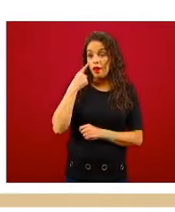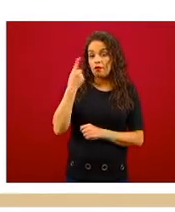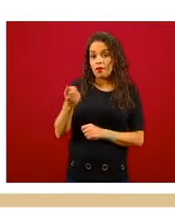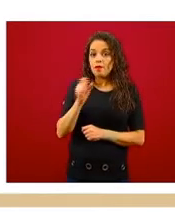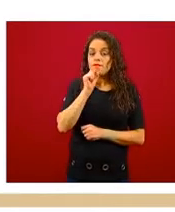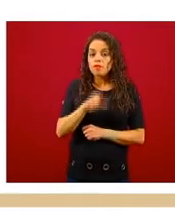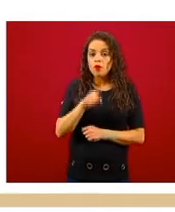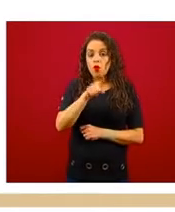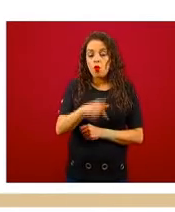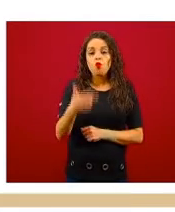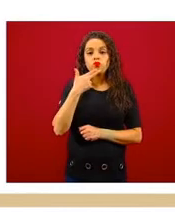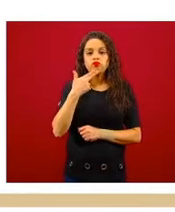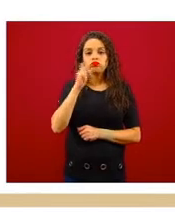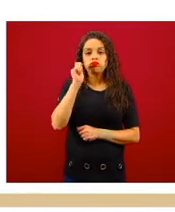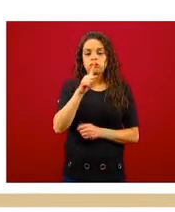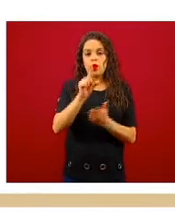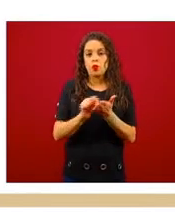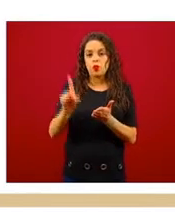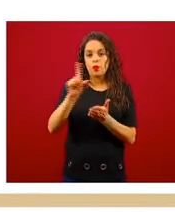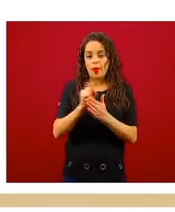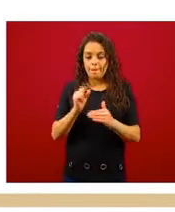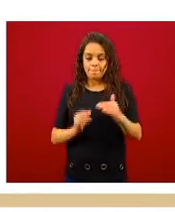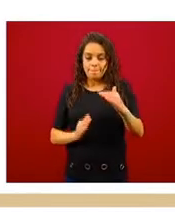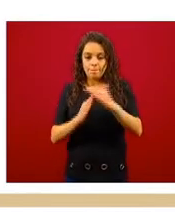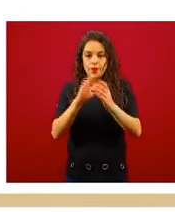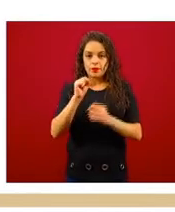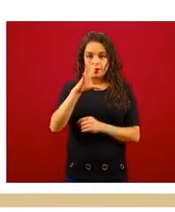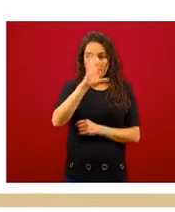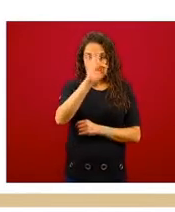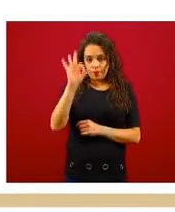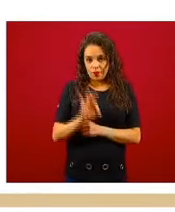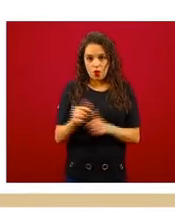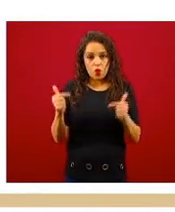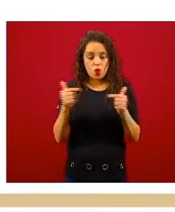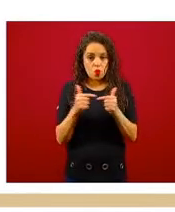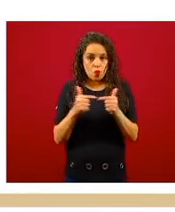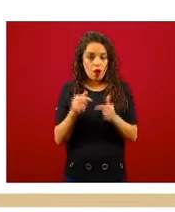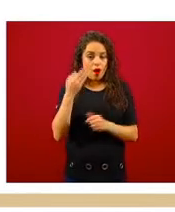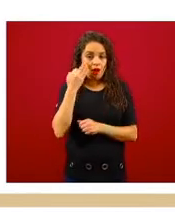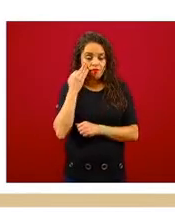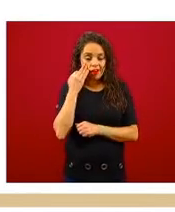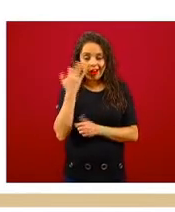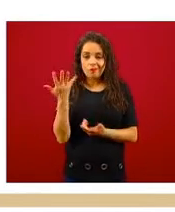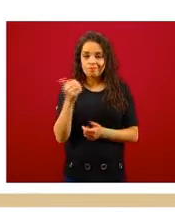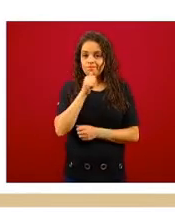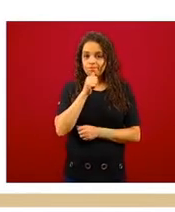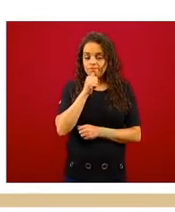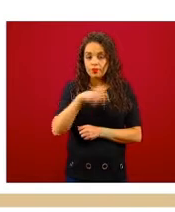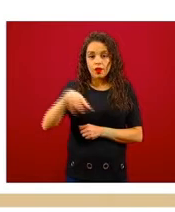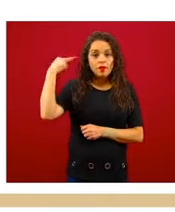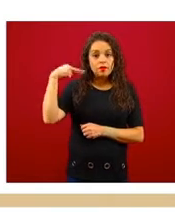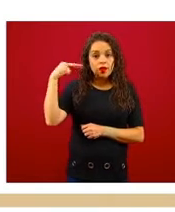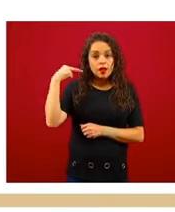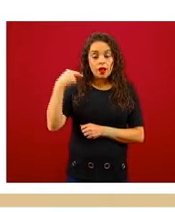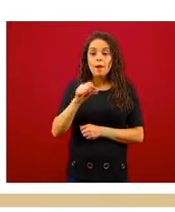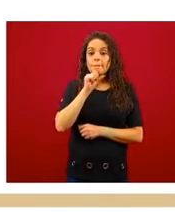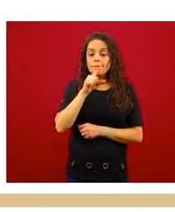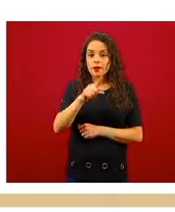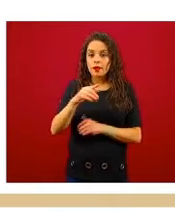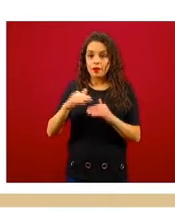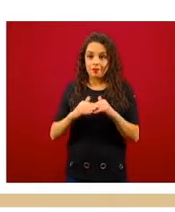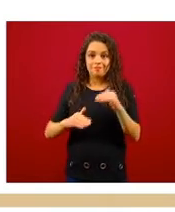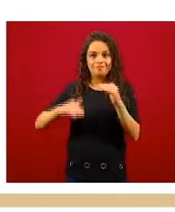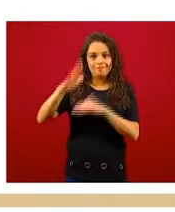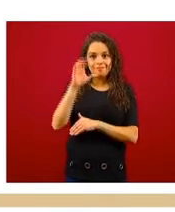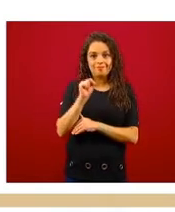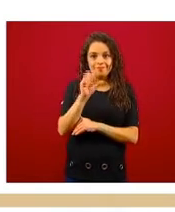con, In llegando a la Tlaxcala, meta del we see that 65%, no Twitter así los de users Google are hitting y that goal Facebook. of Veracruz 65%, but también not por the encima Google and de la Facebook